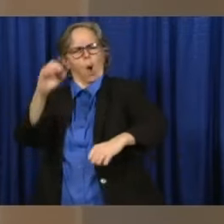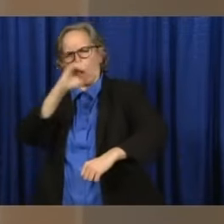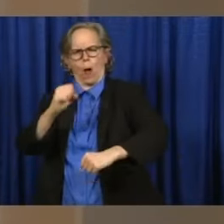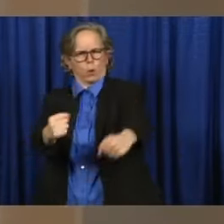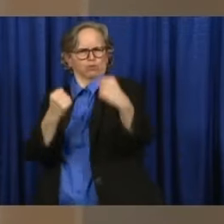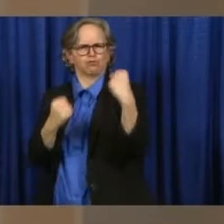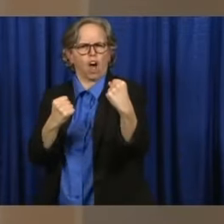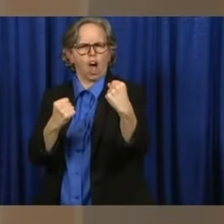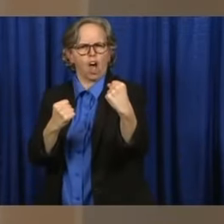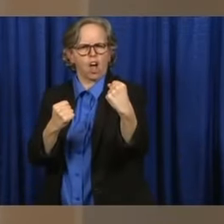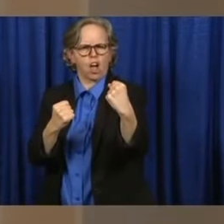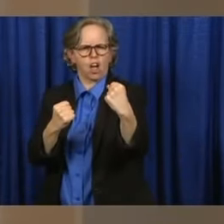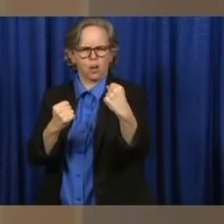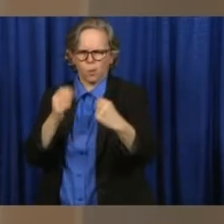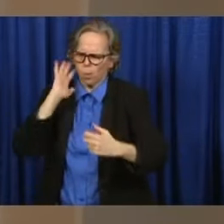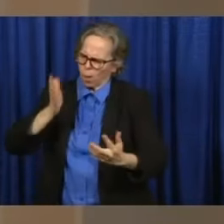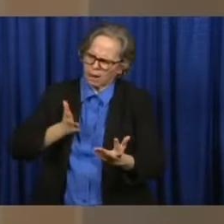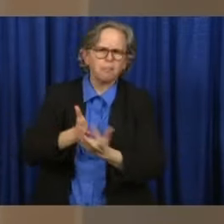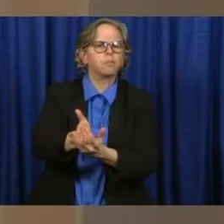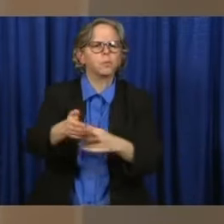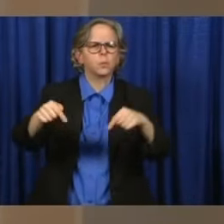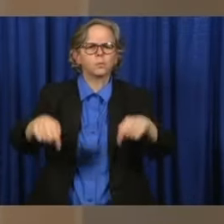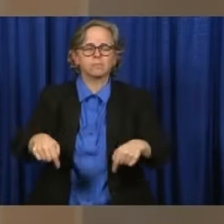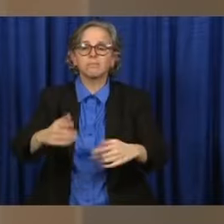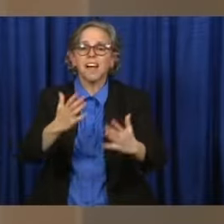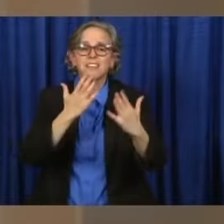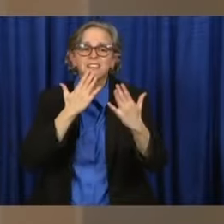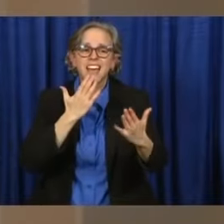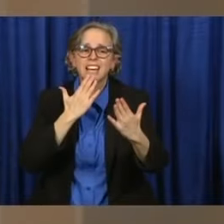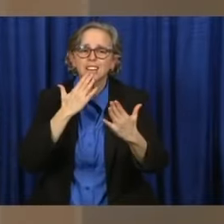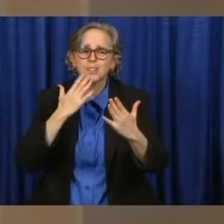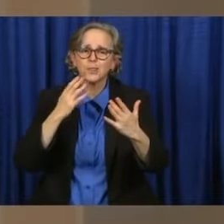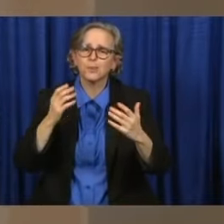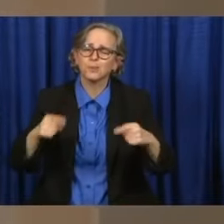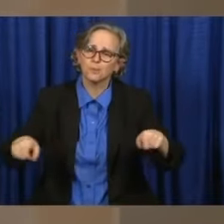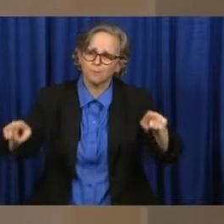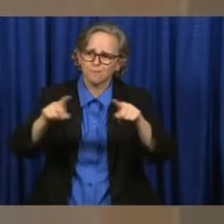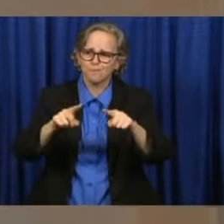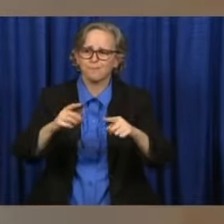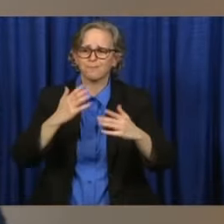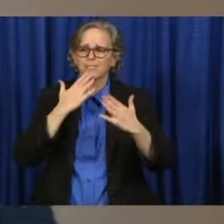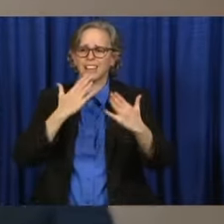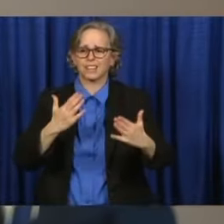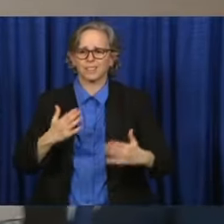all of you who are making a difference during this battle. Governor?